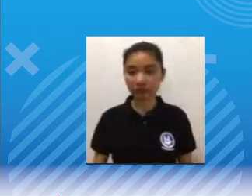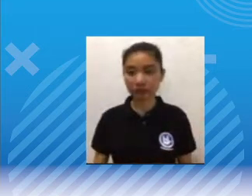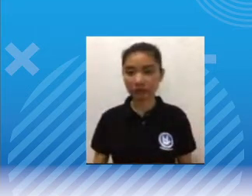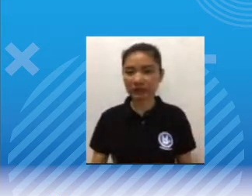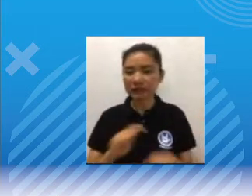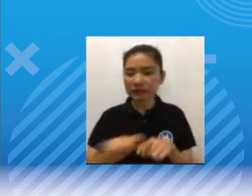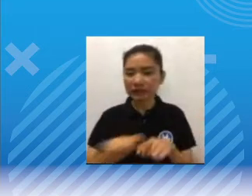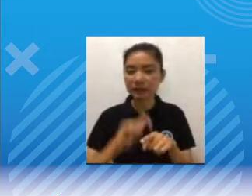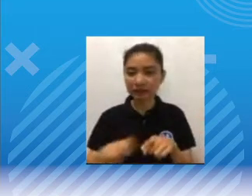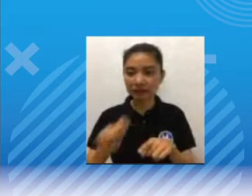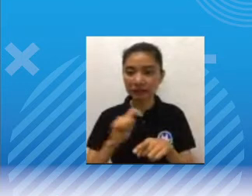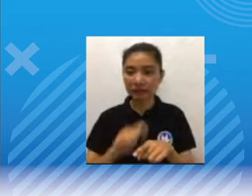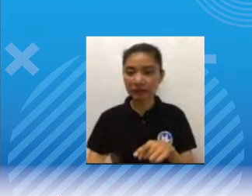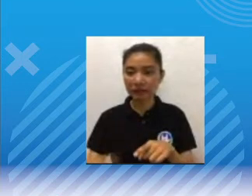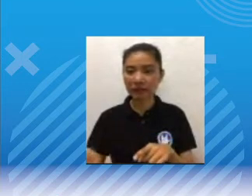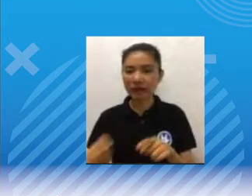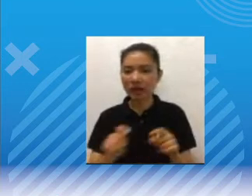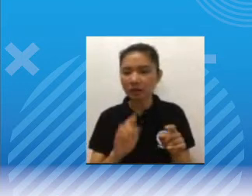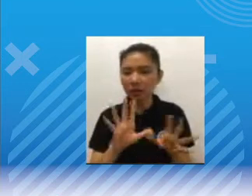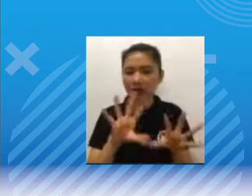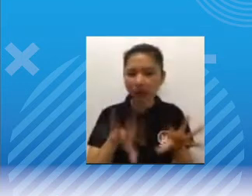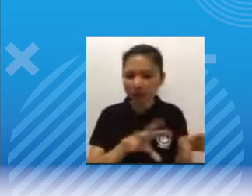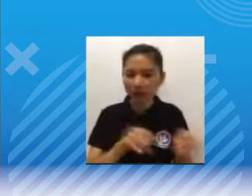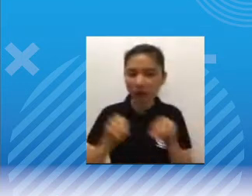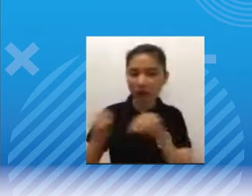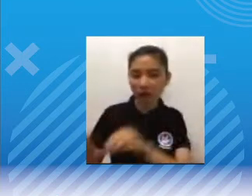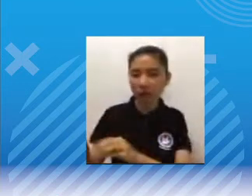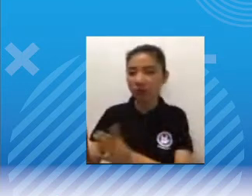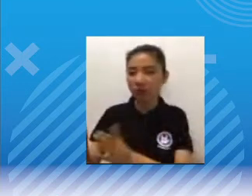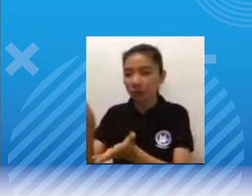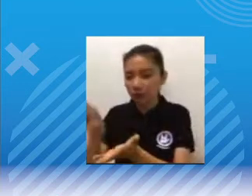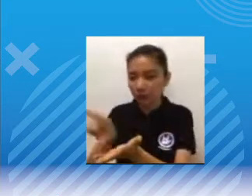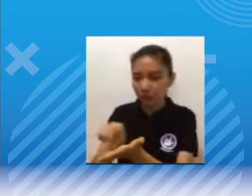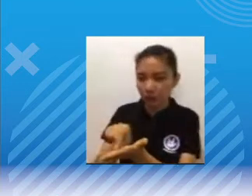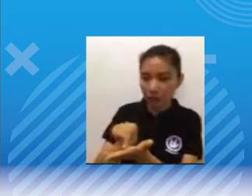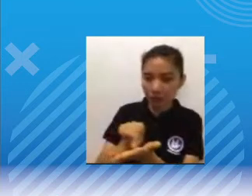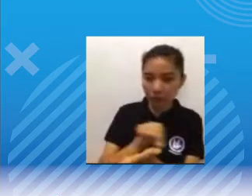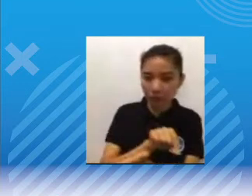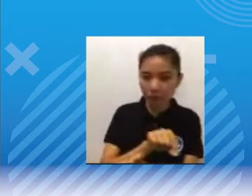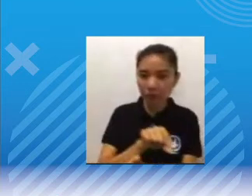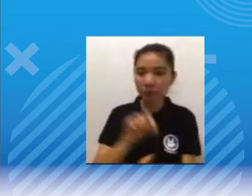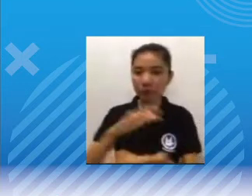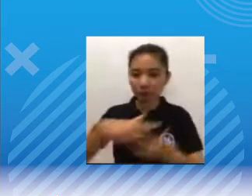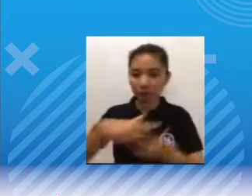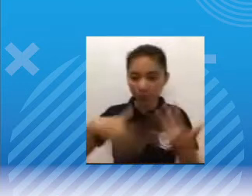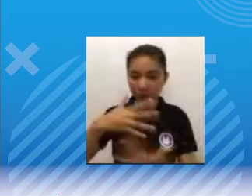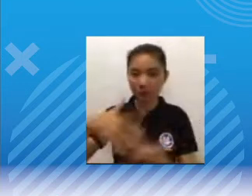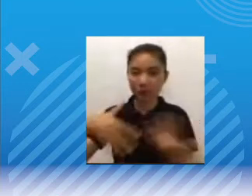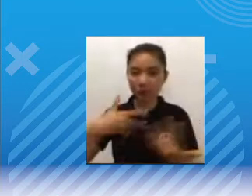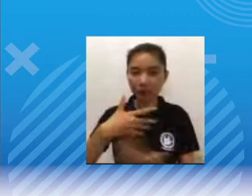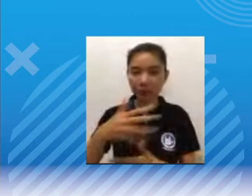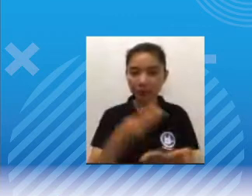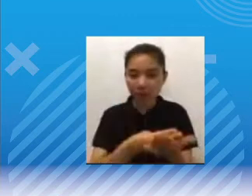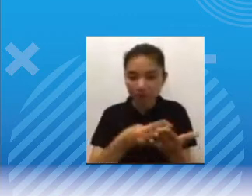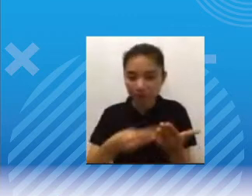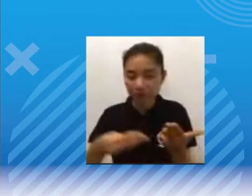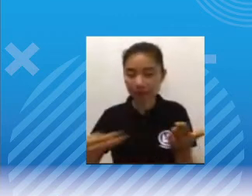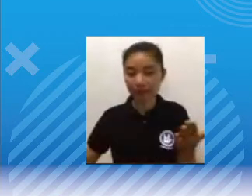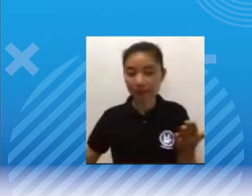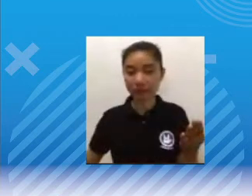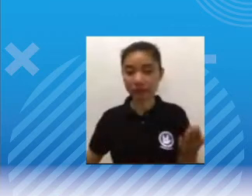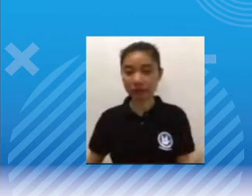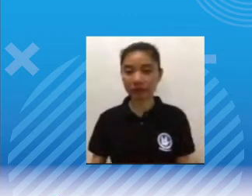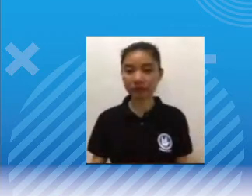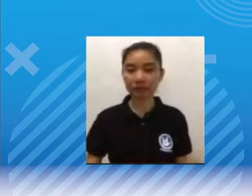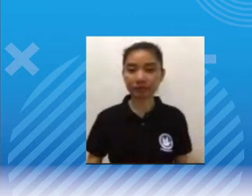yung mga printed materials nila into digital or interactive materials na kayang gamitin ng mga